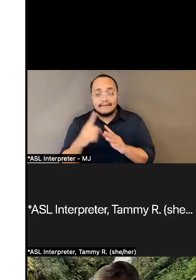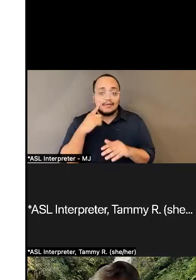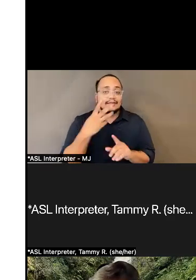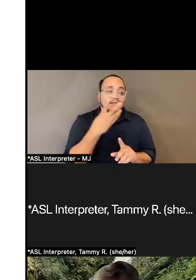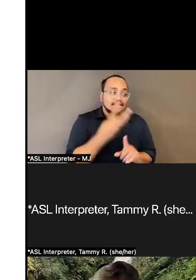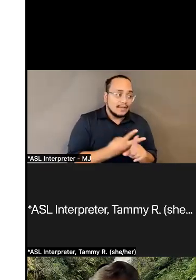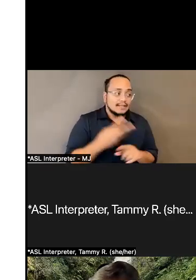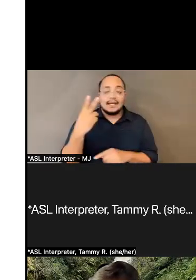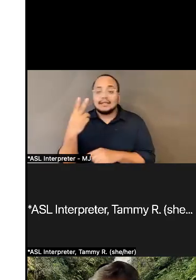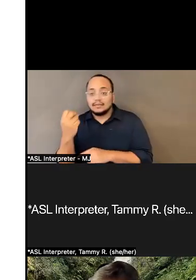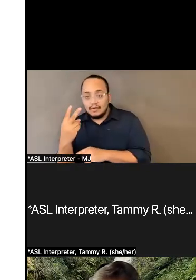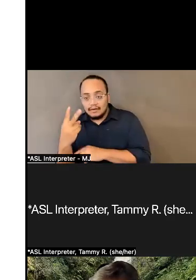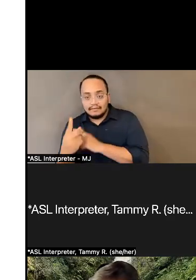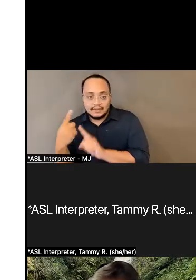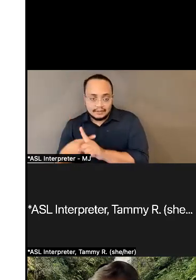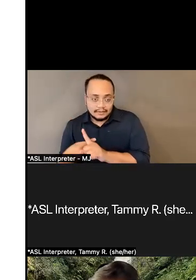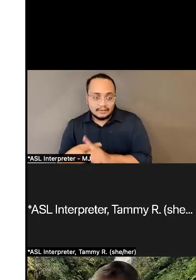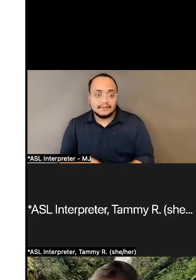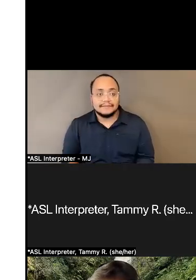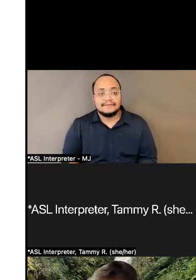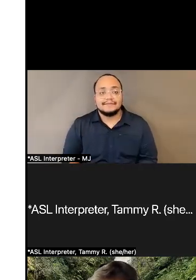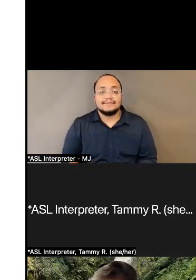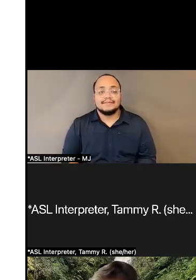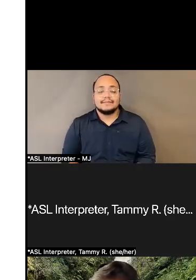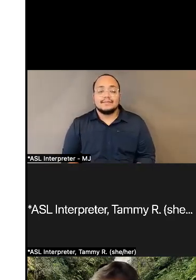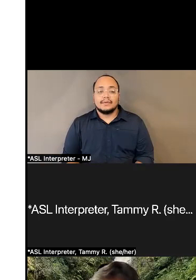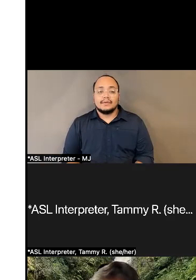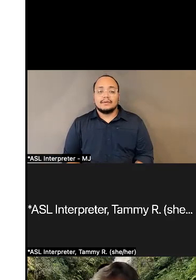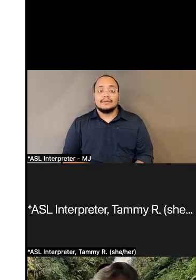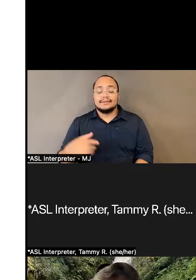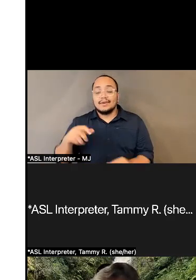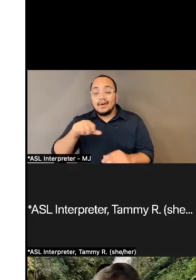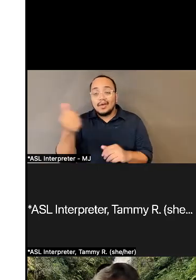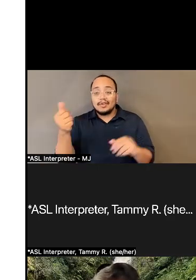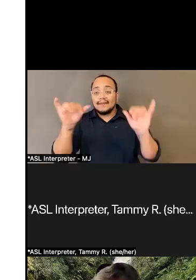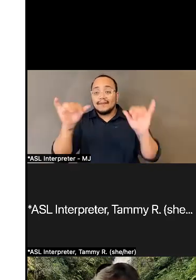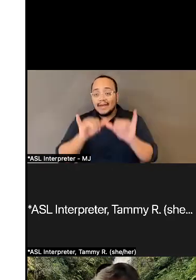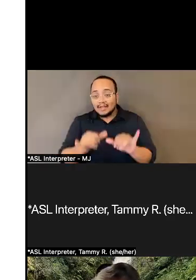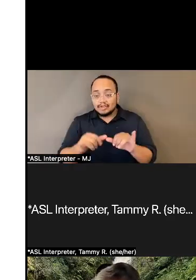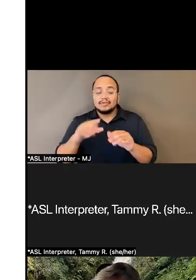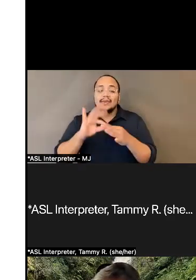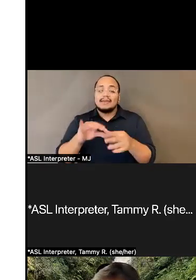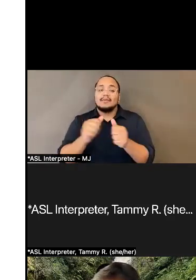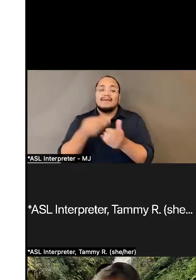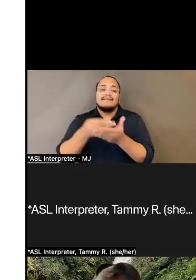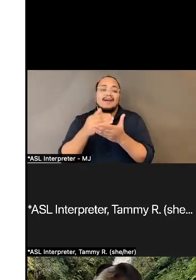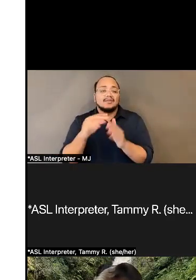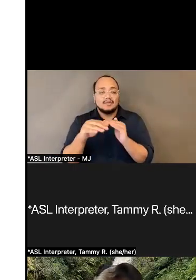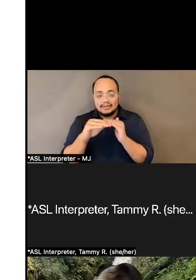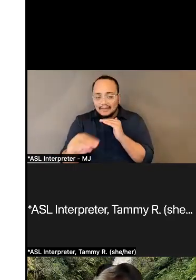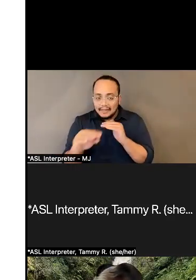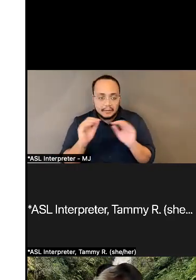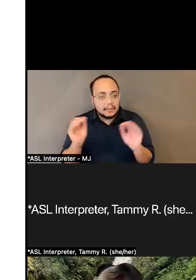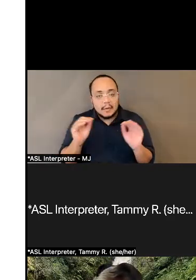months. There were no group differences on other measures of financial stability or on